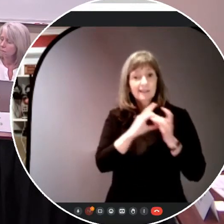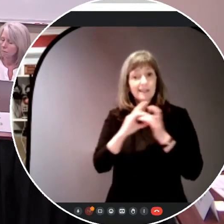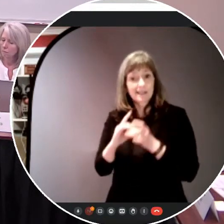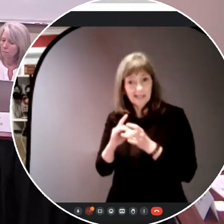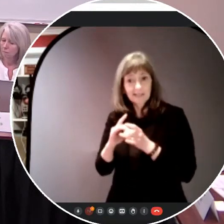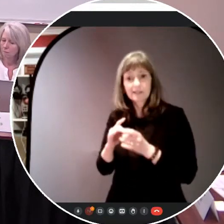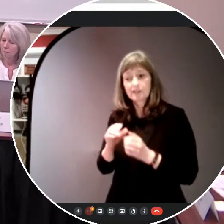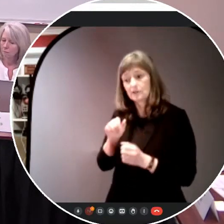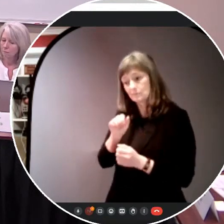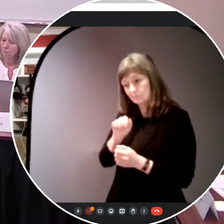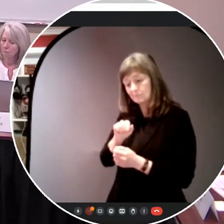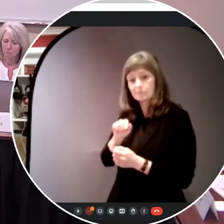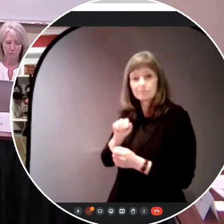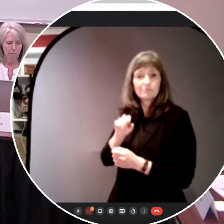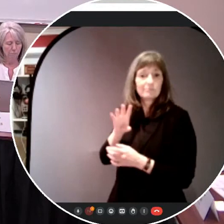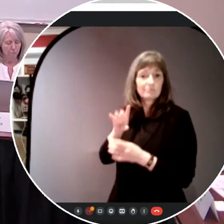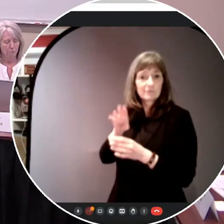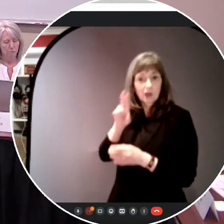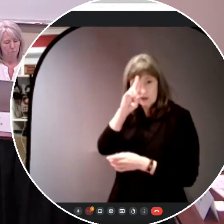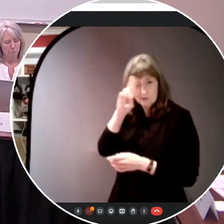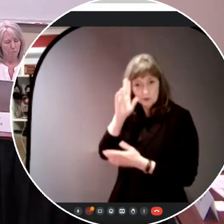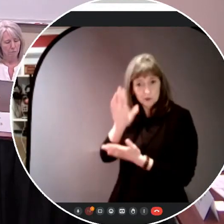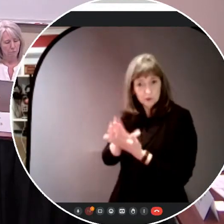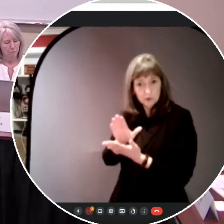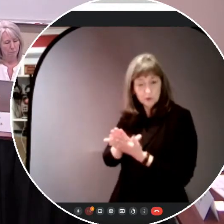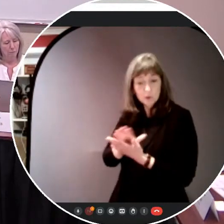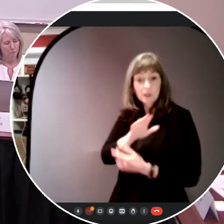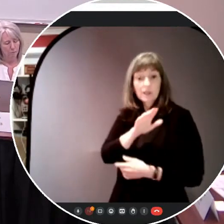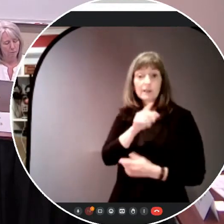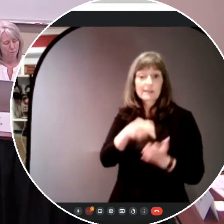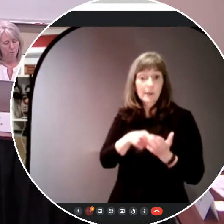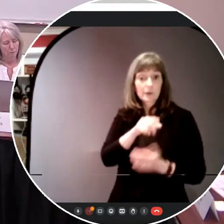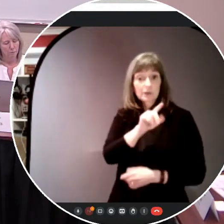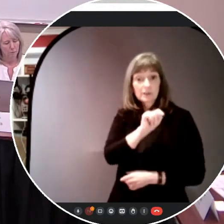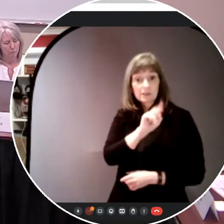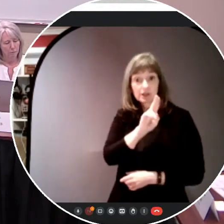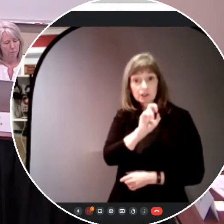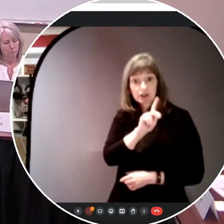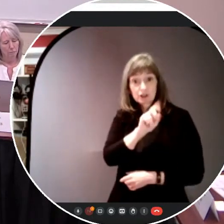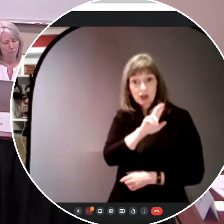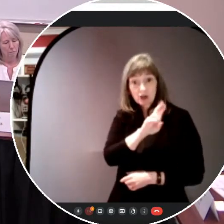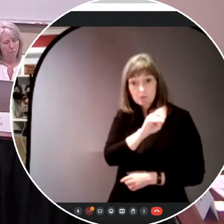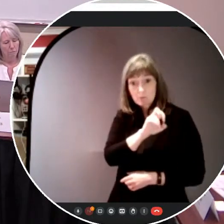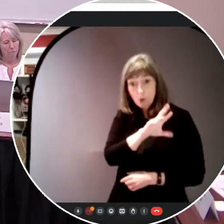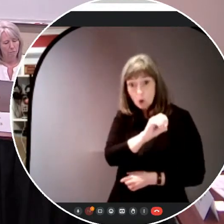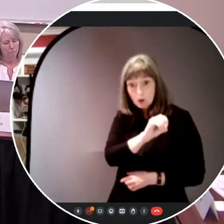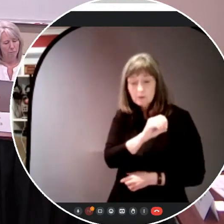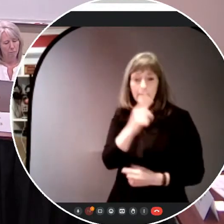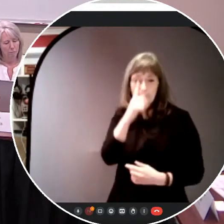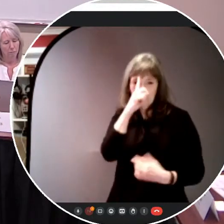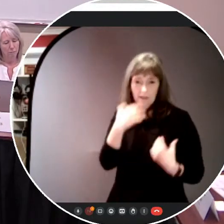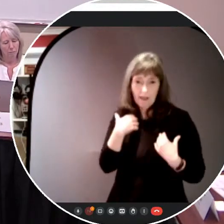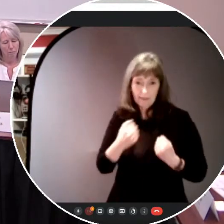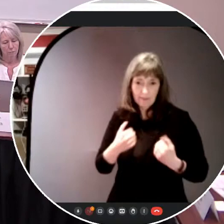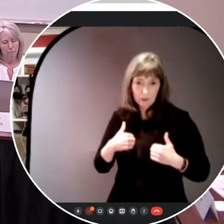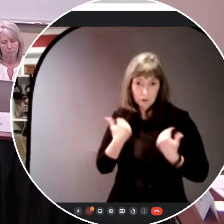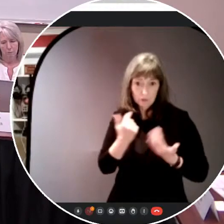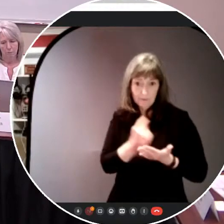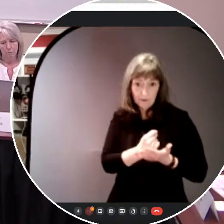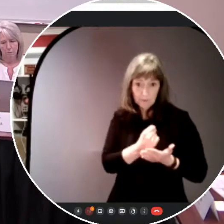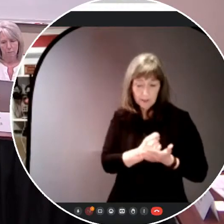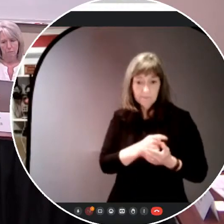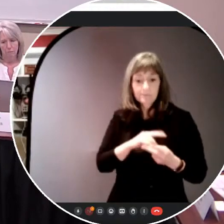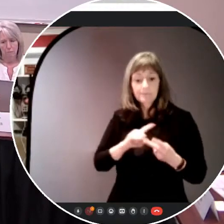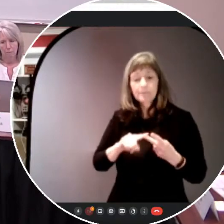school portfolio, namely Tuckermore, which is a mental health youth treatment center, and Hope Valley, which